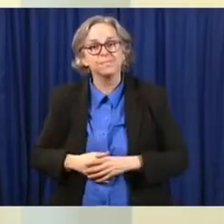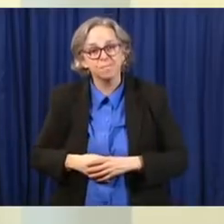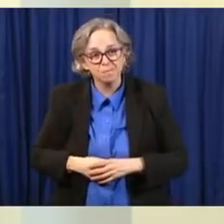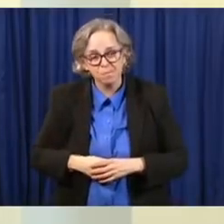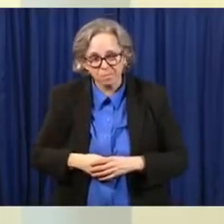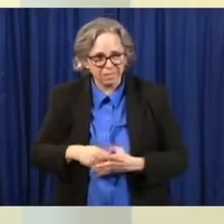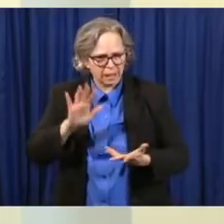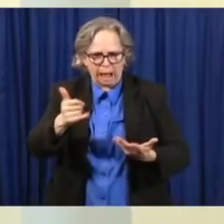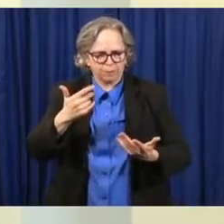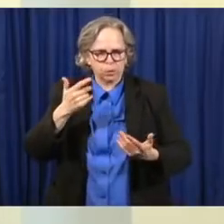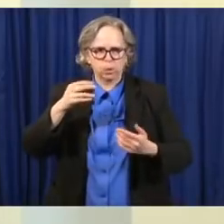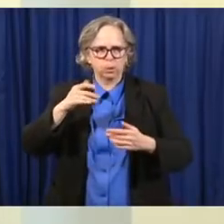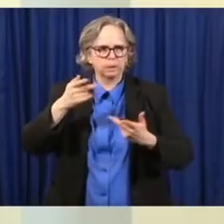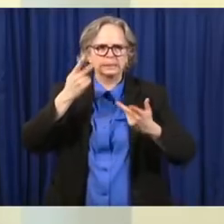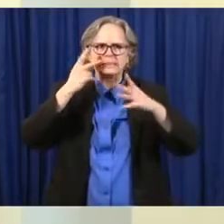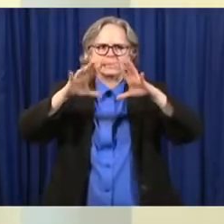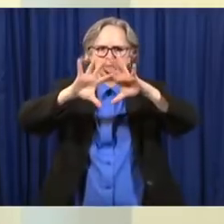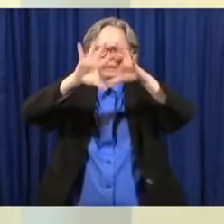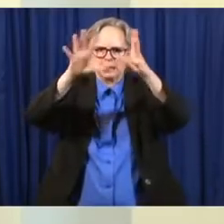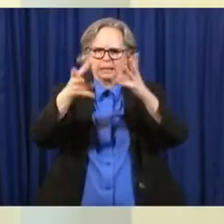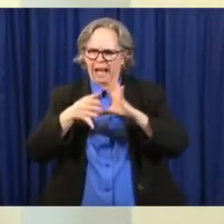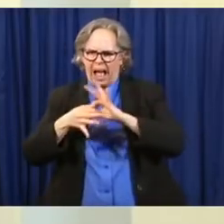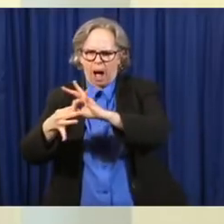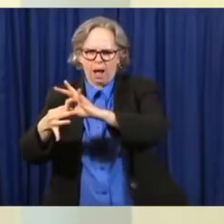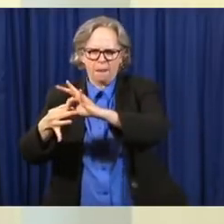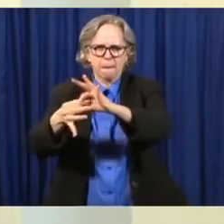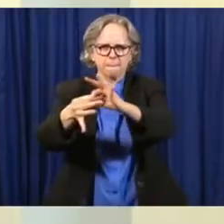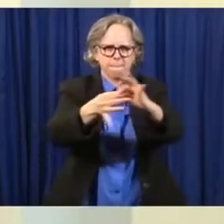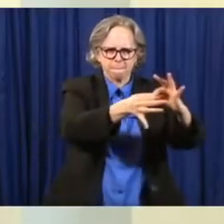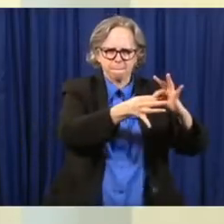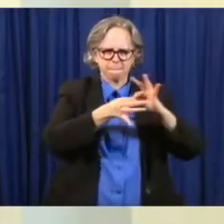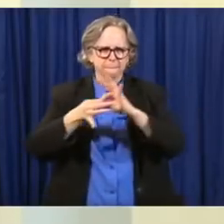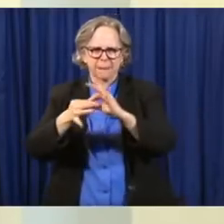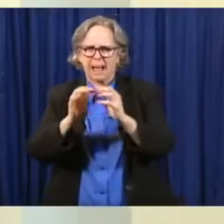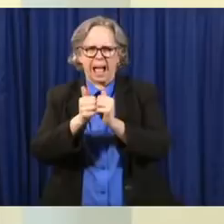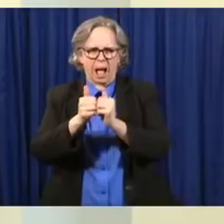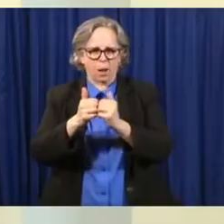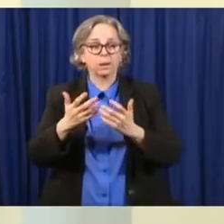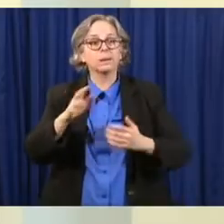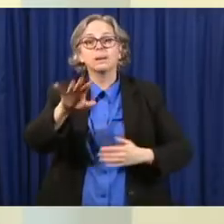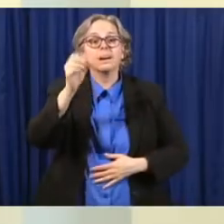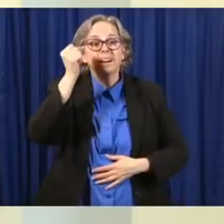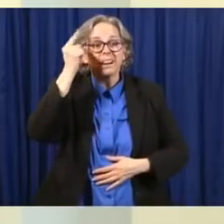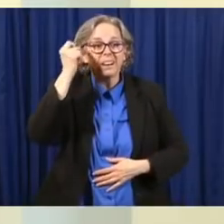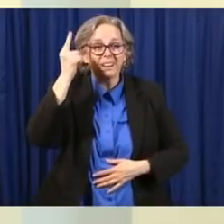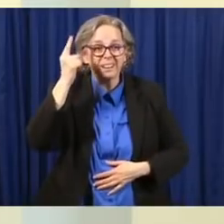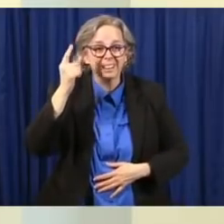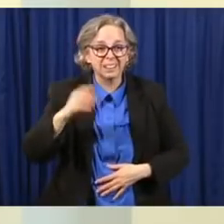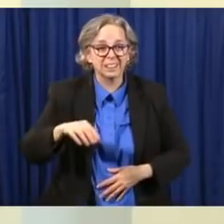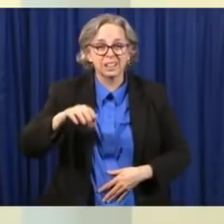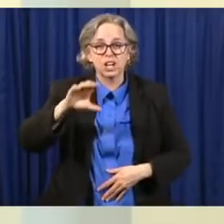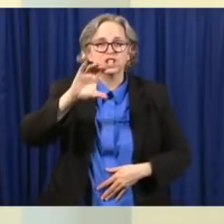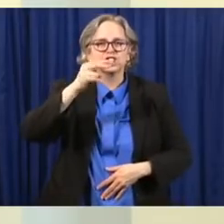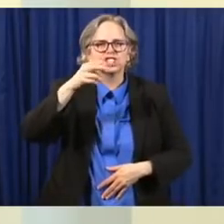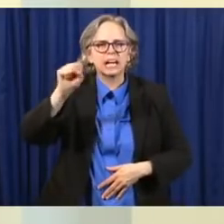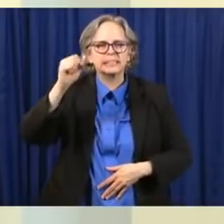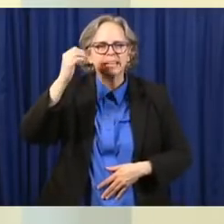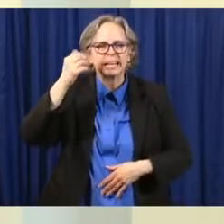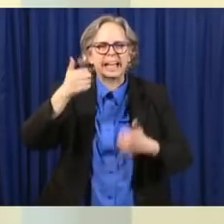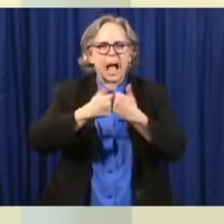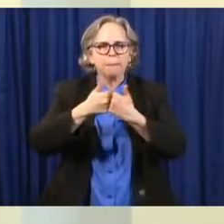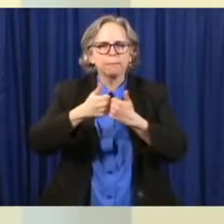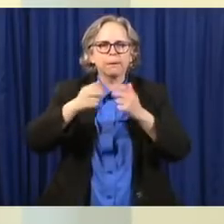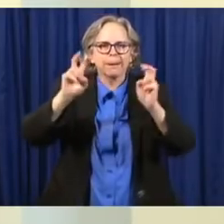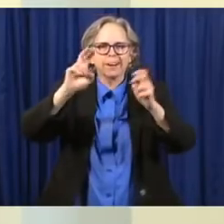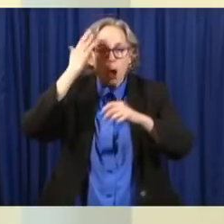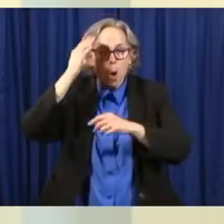spread. It is a three-dimensional chess game of policy, and that's why you are seeing just the really